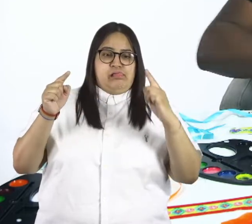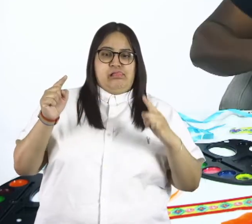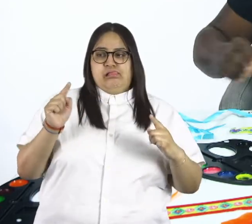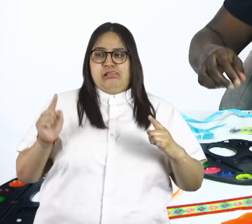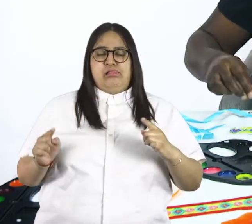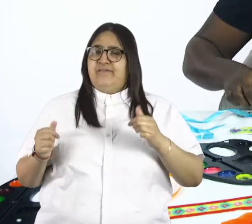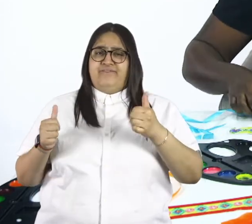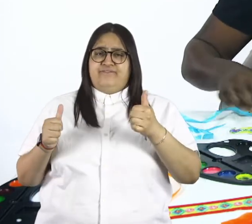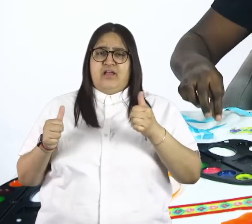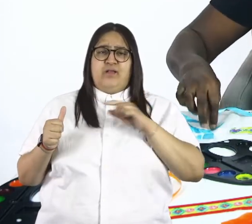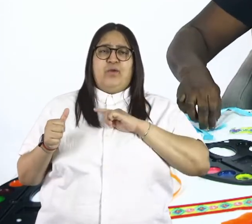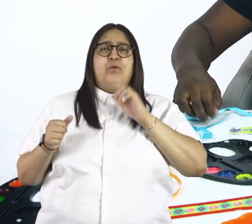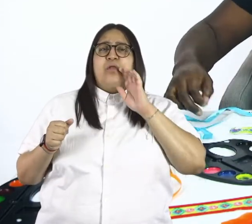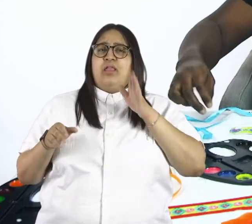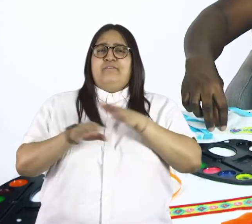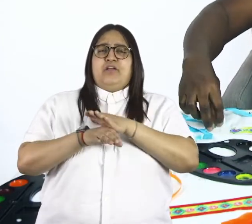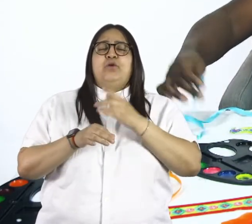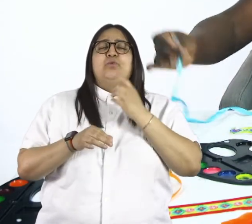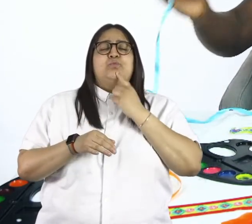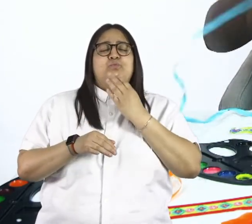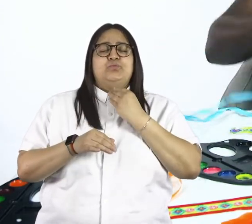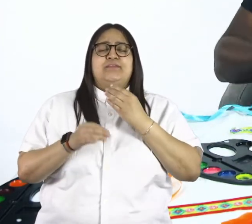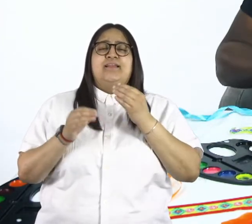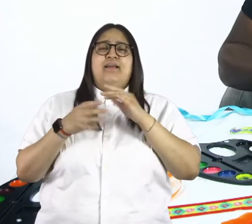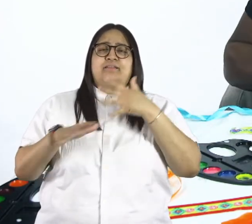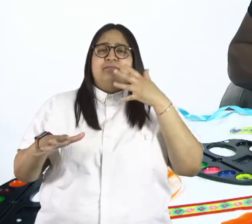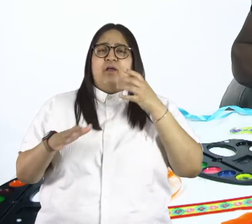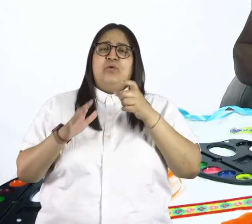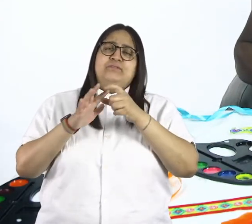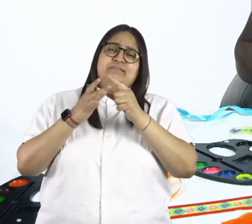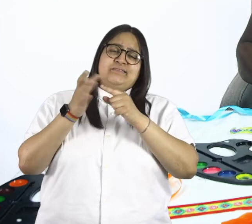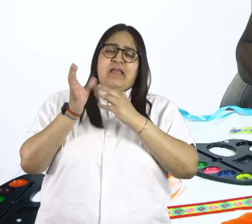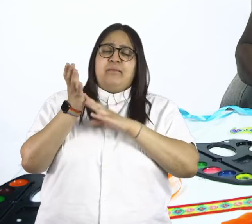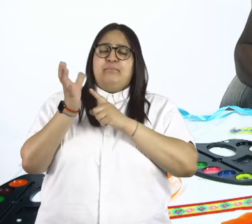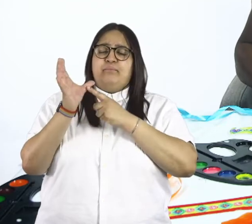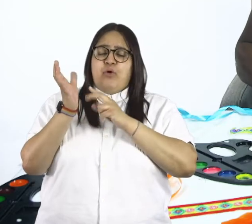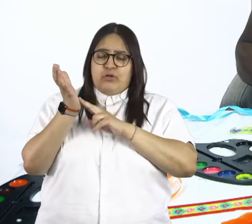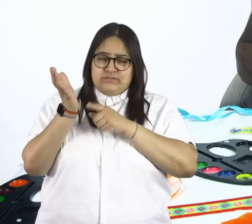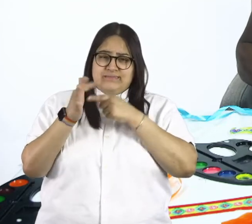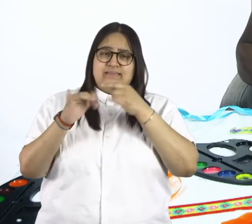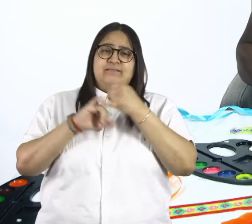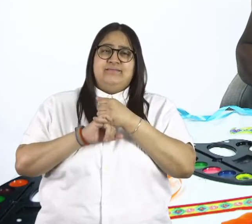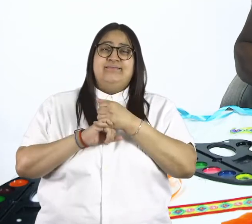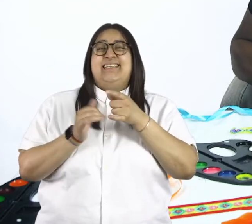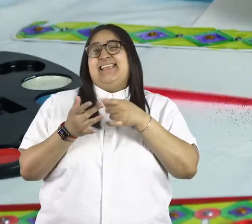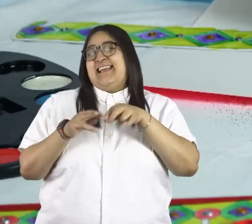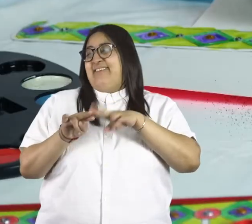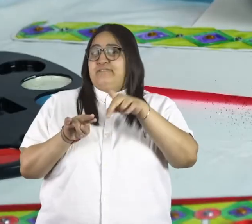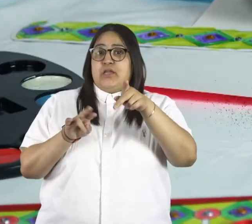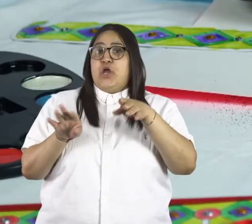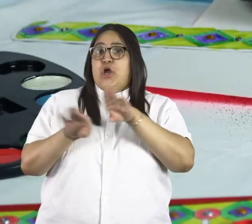and neat. So we just get our ribbon,